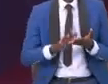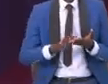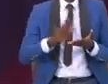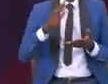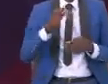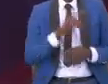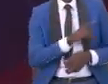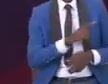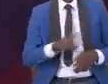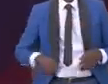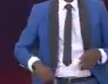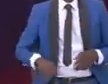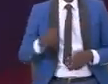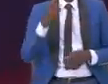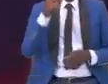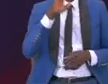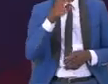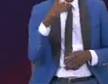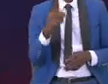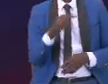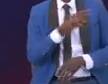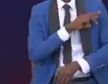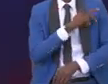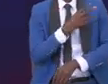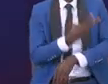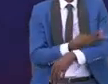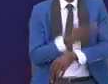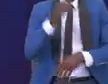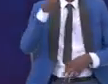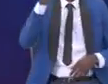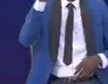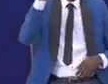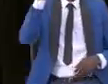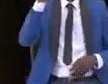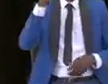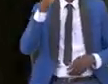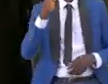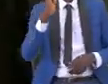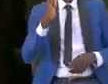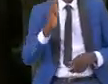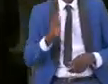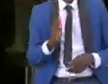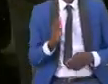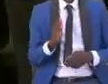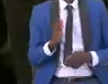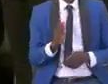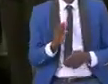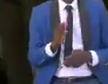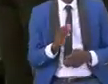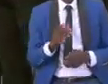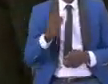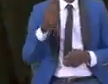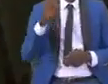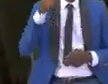mighty God. Yes, you are. You are the mighty God.